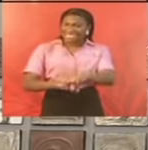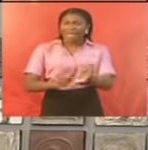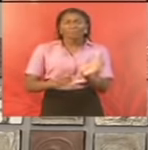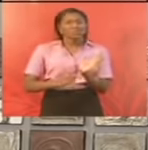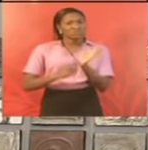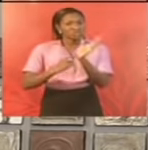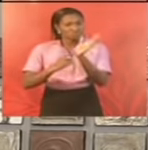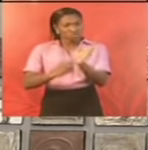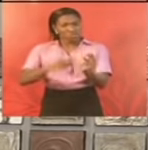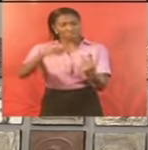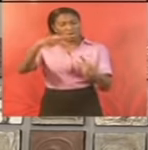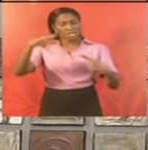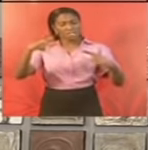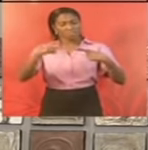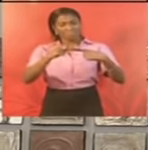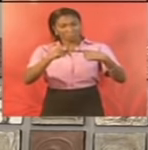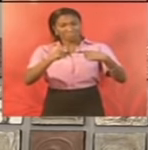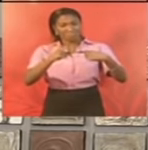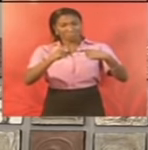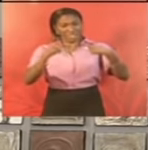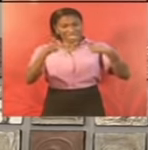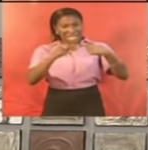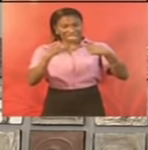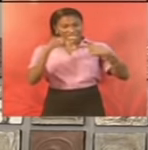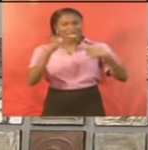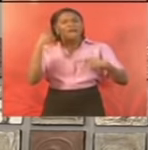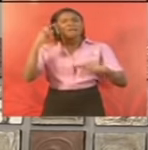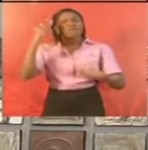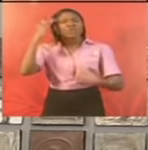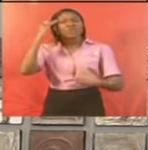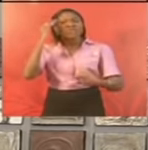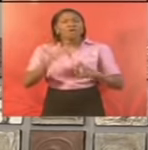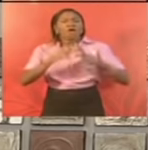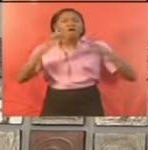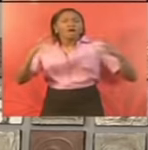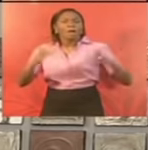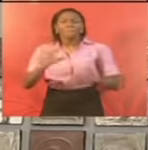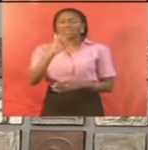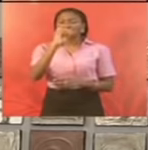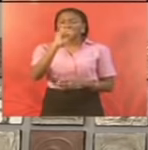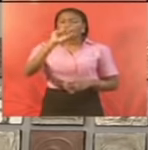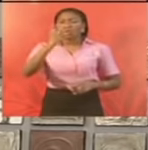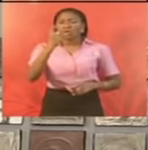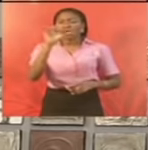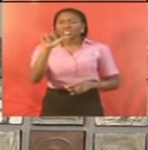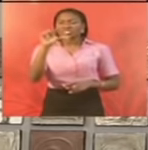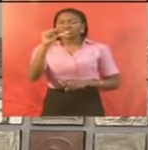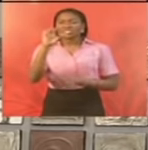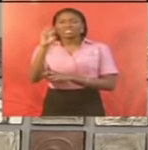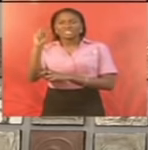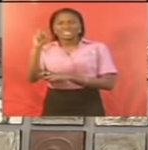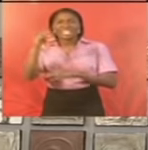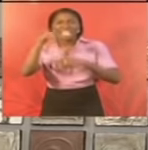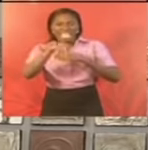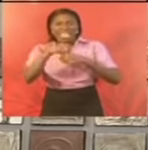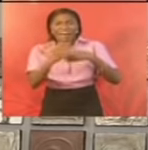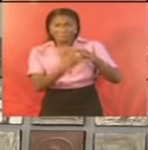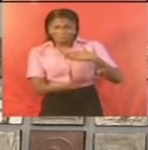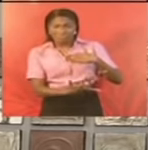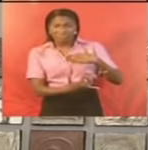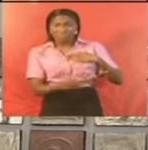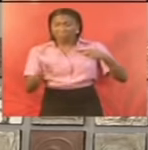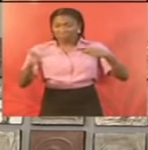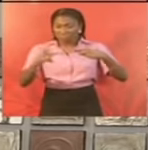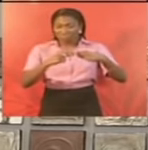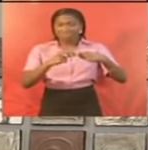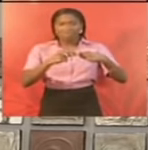and capnometers being the ones that measure carbon dioxide levels in the bloodstream, that these levels are not affected by